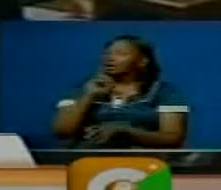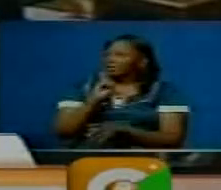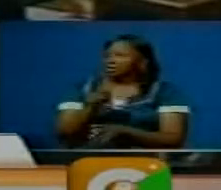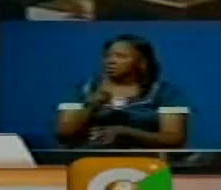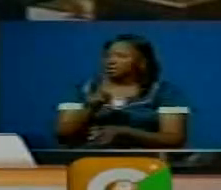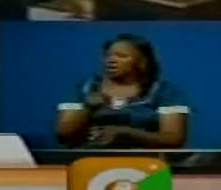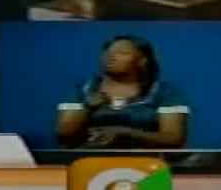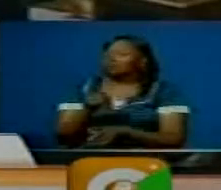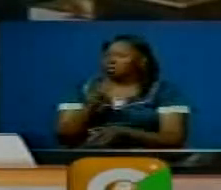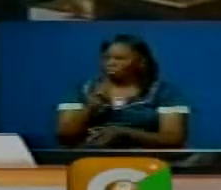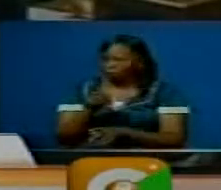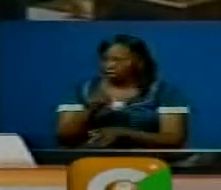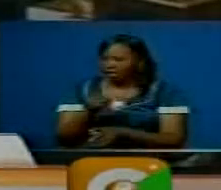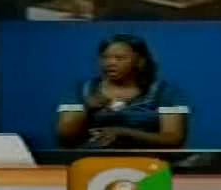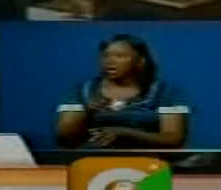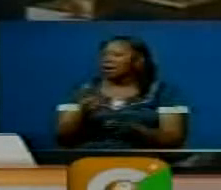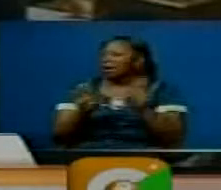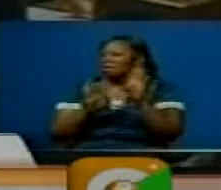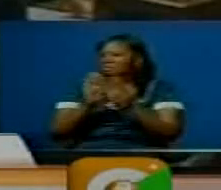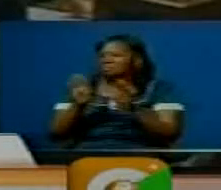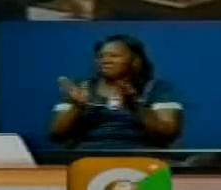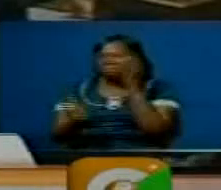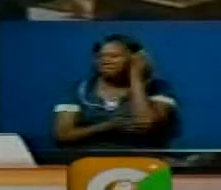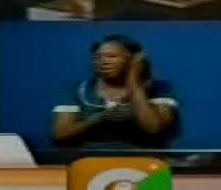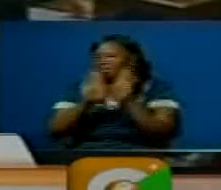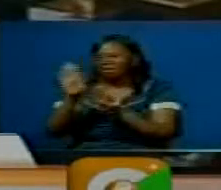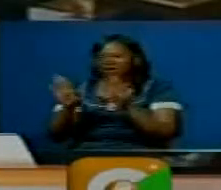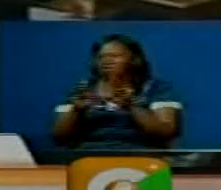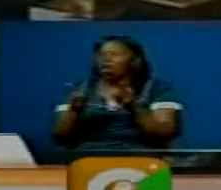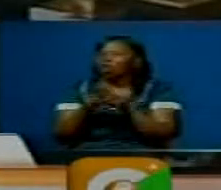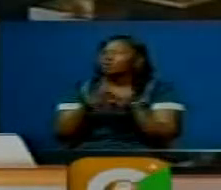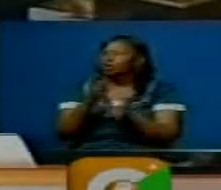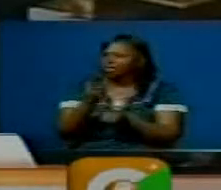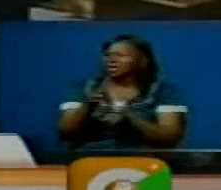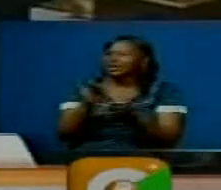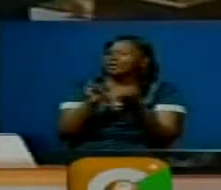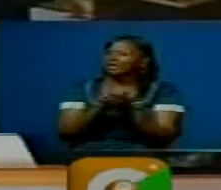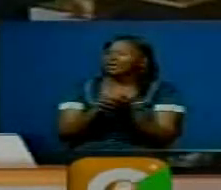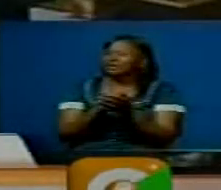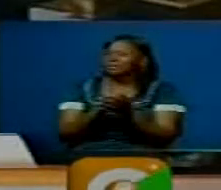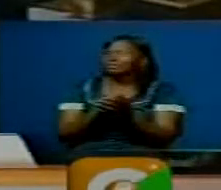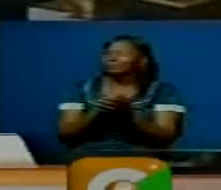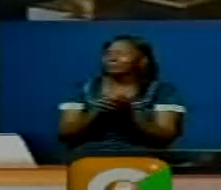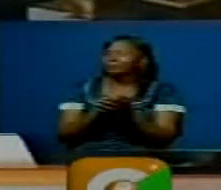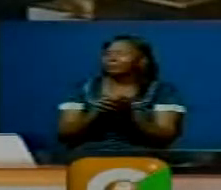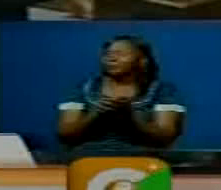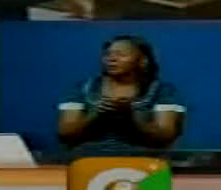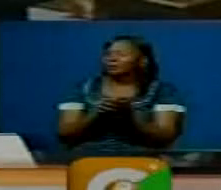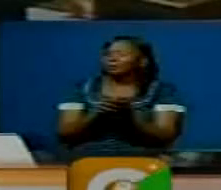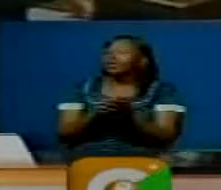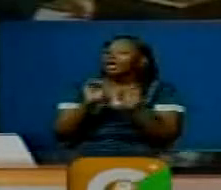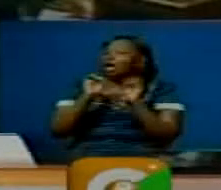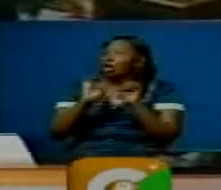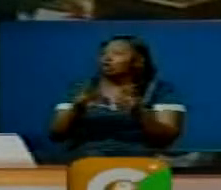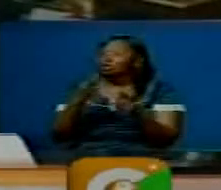depending on how contentious the clause is. And so that alone might take us the whole session of the afternoon. So if at all they